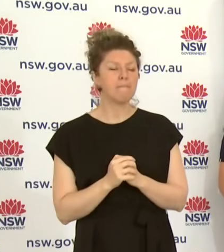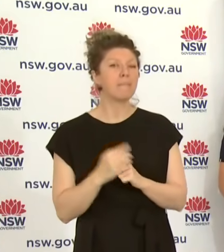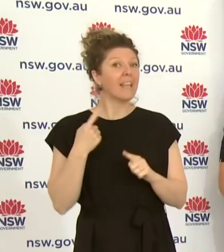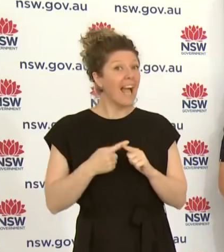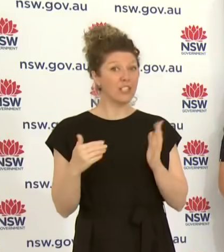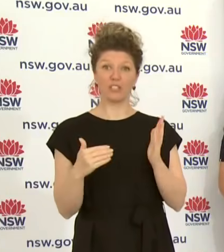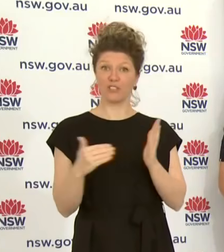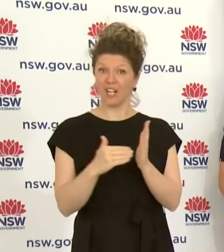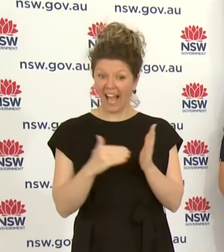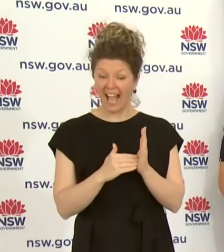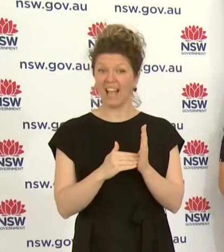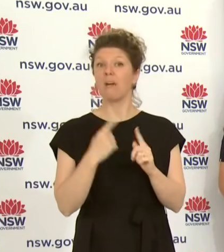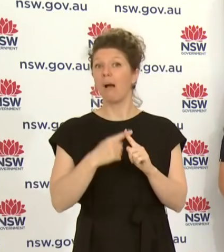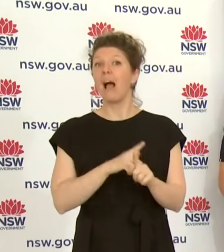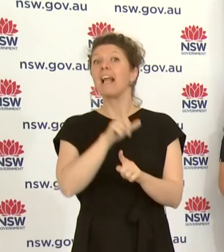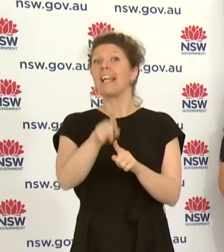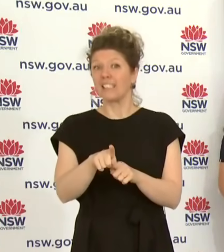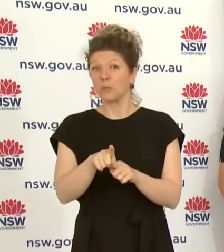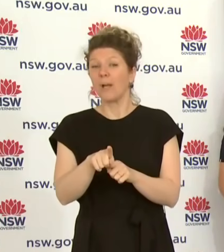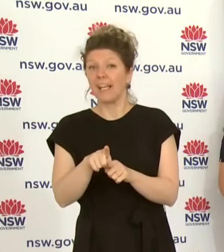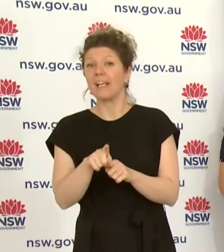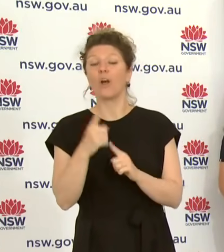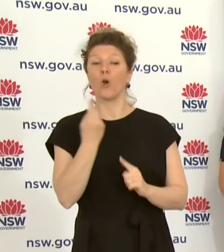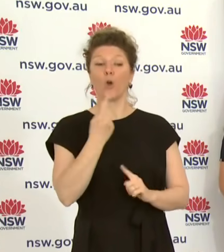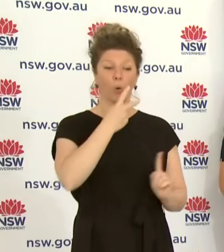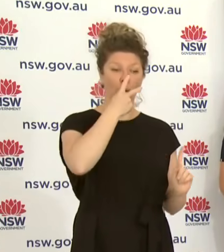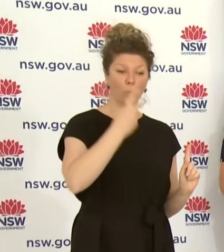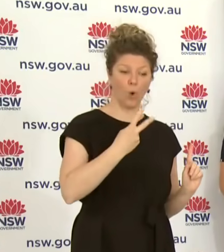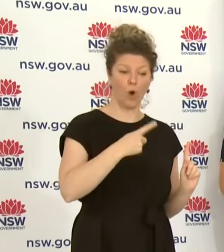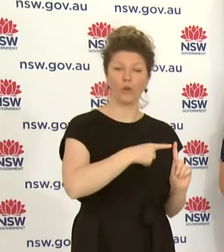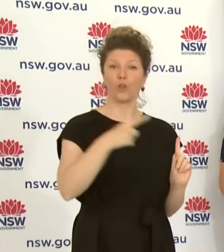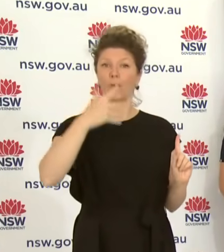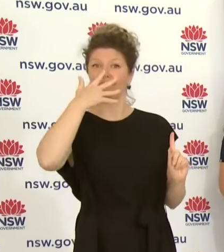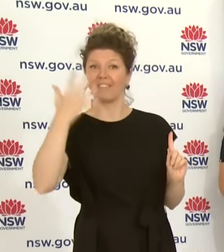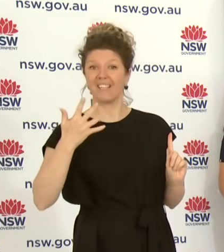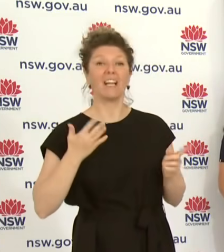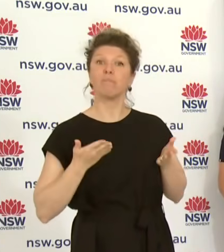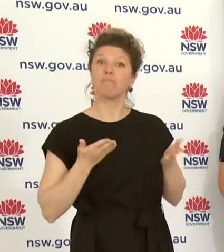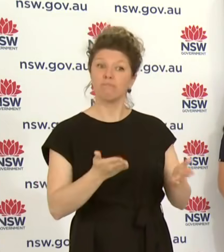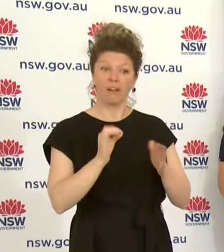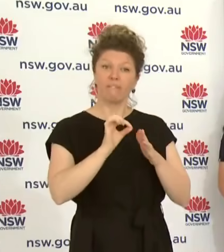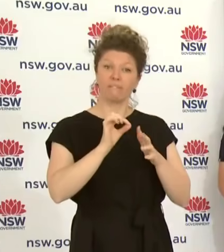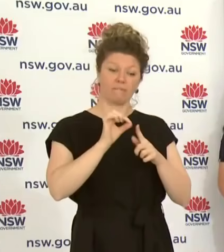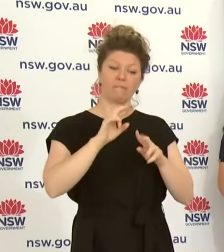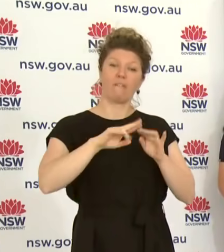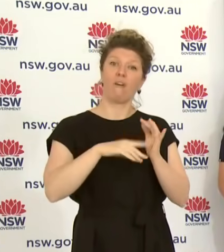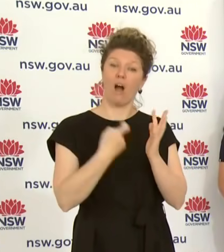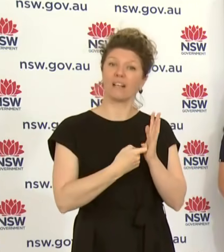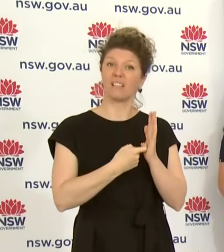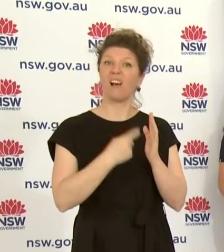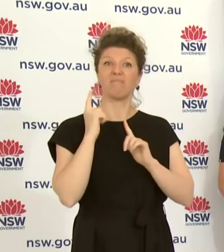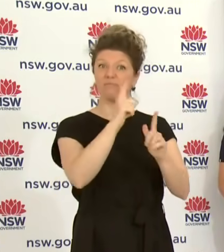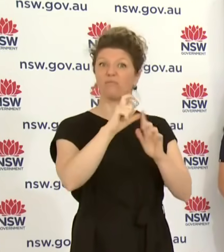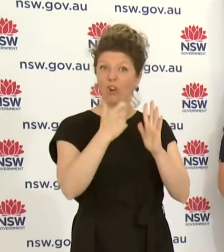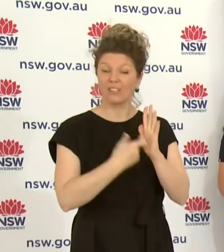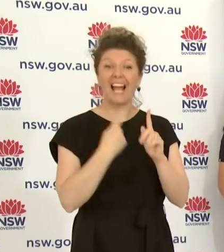from today and next week, for 12 to 15-year-olds, Pfizer is available at GPs, and from next